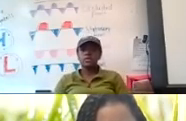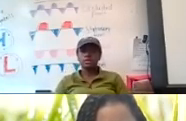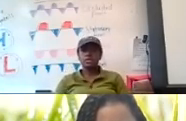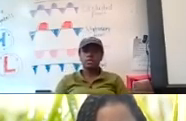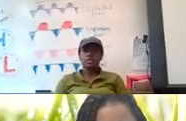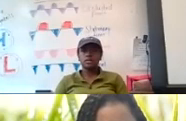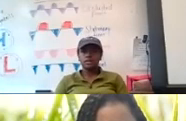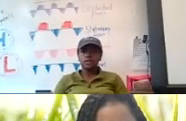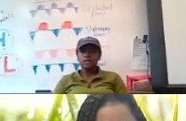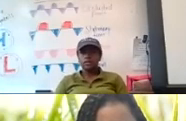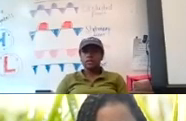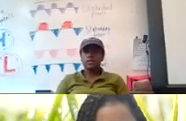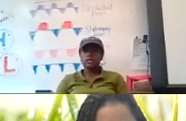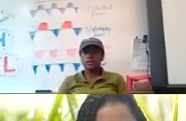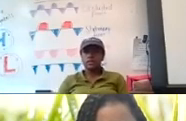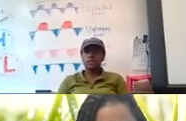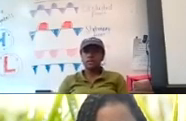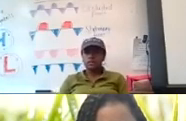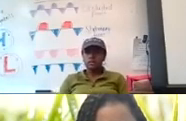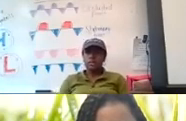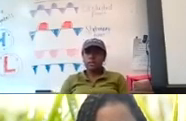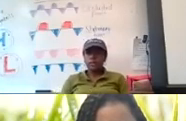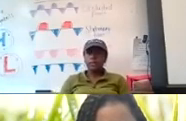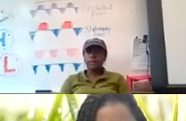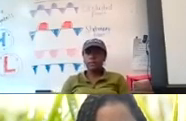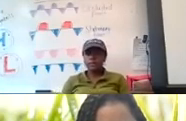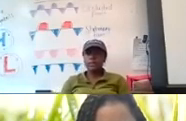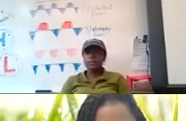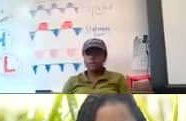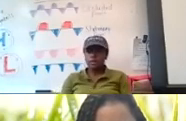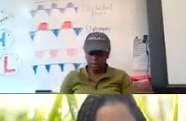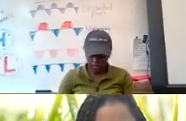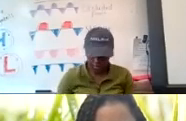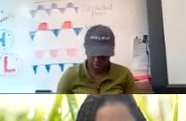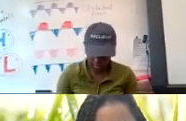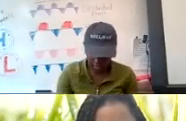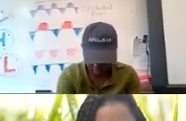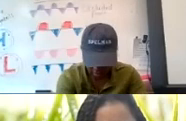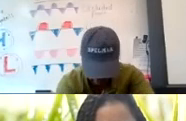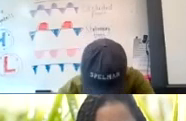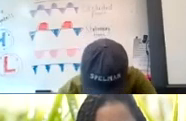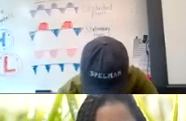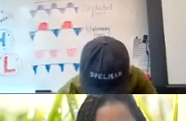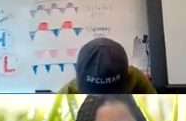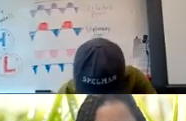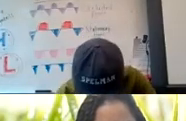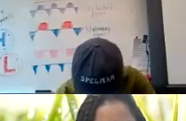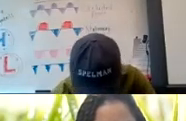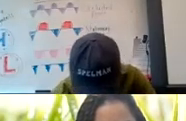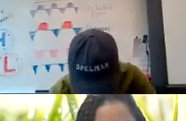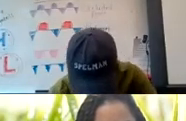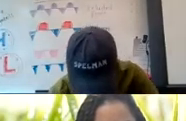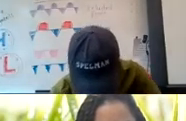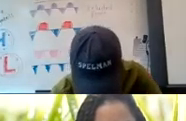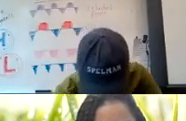doing doing any of the growing. I just want to let you know that Long Middle School. Thank you for Miss Pendergrass being on.